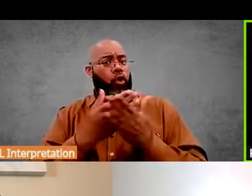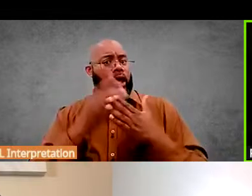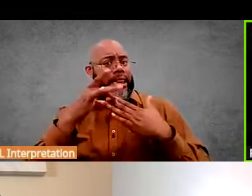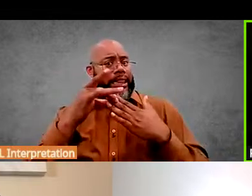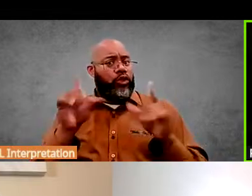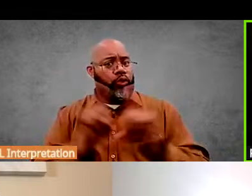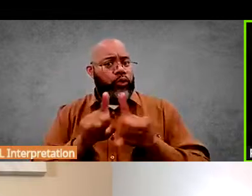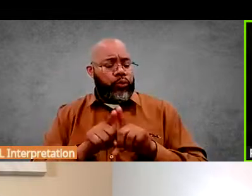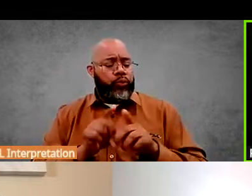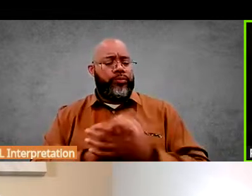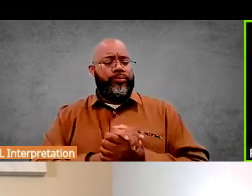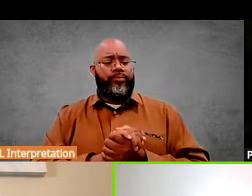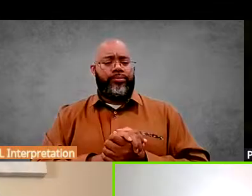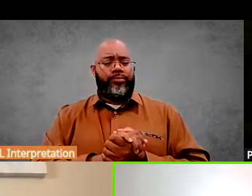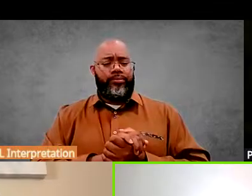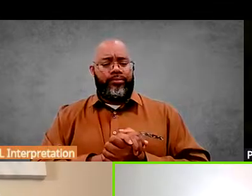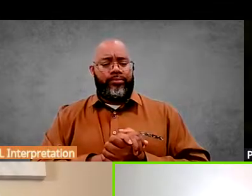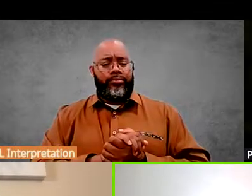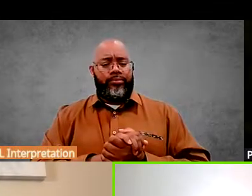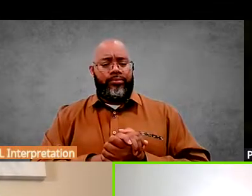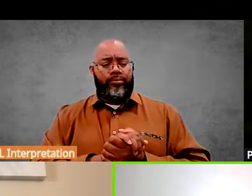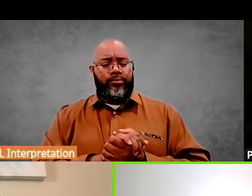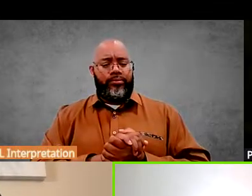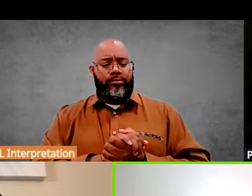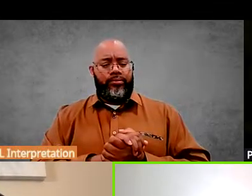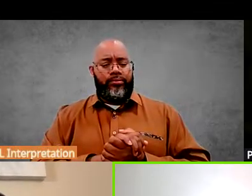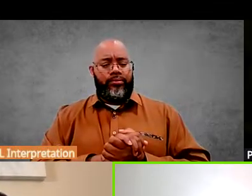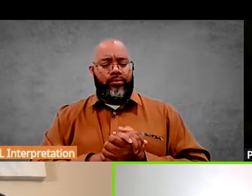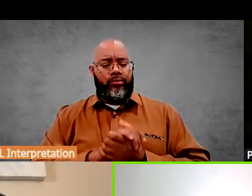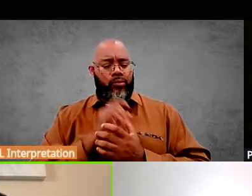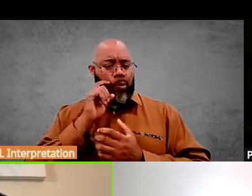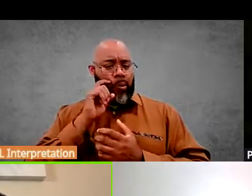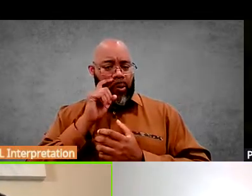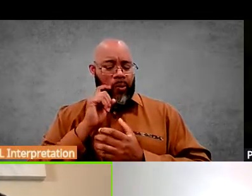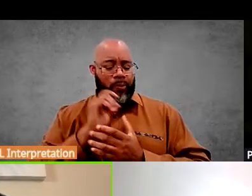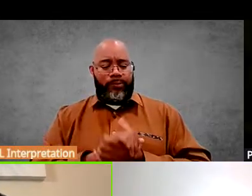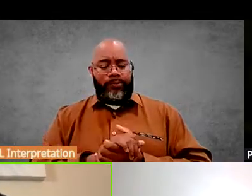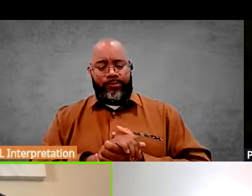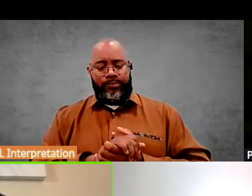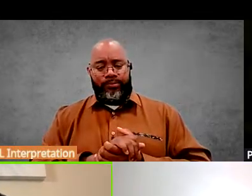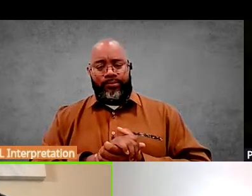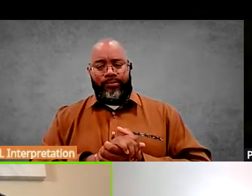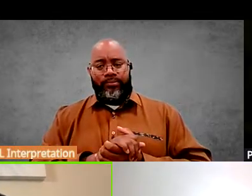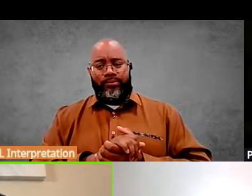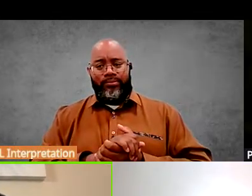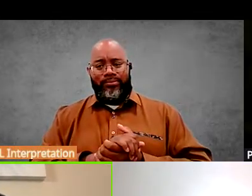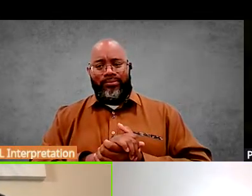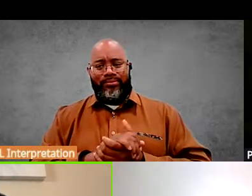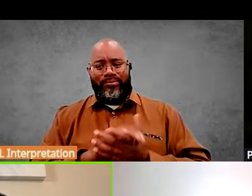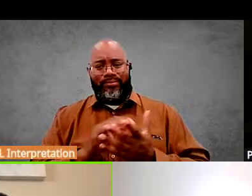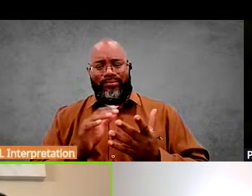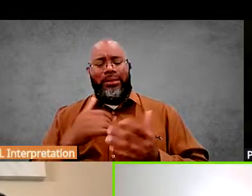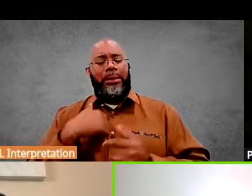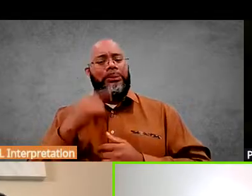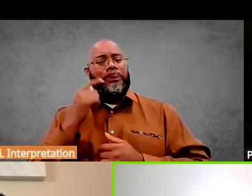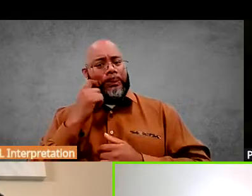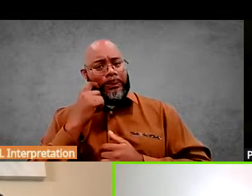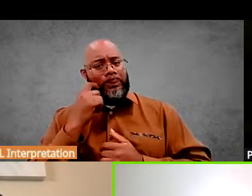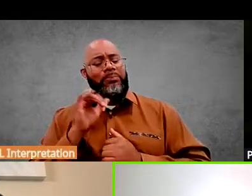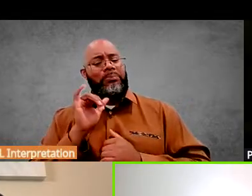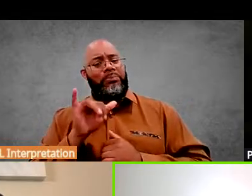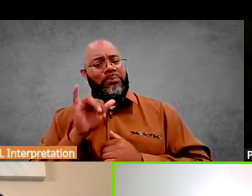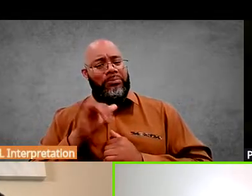well? Listening, oh, go ahead, family, go. No, go. I was just Yeah.